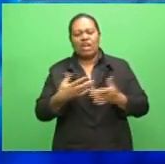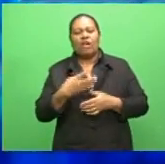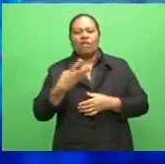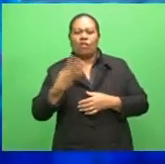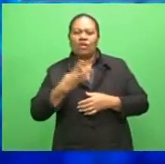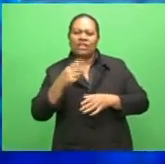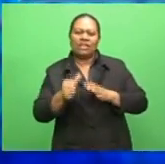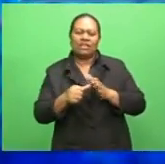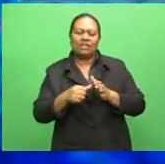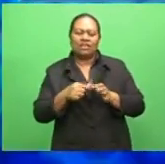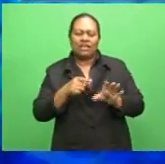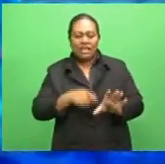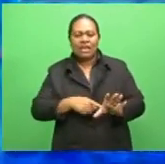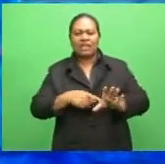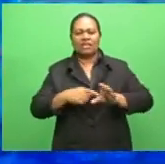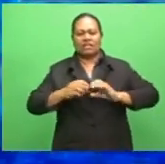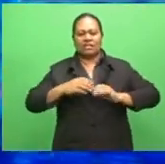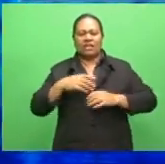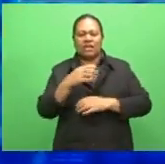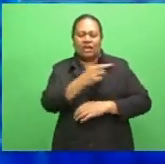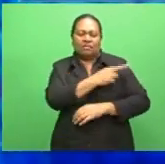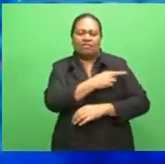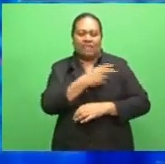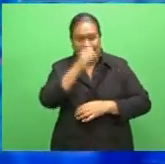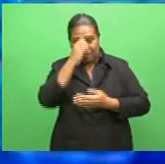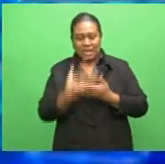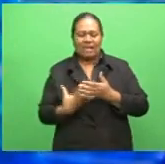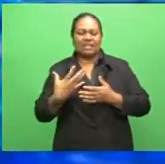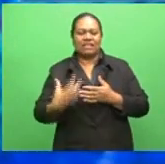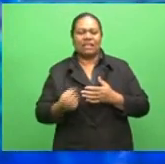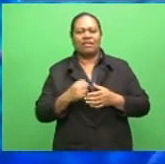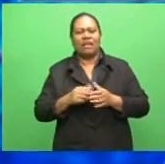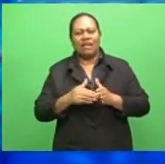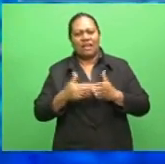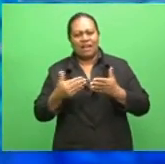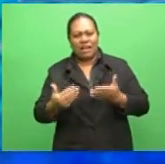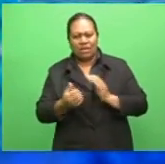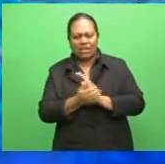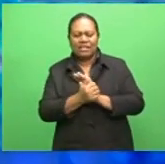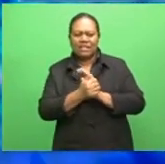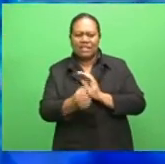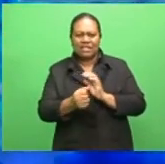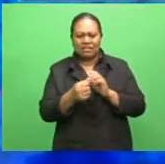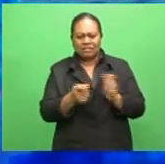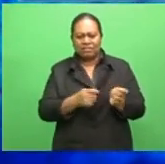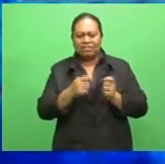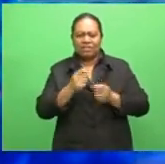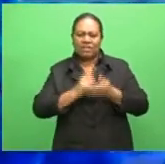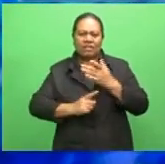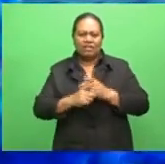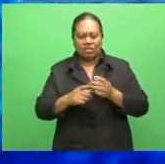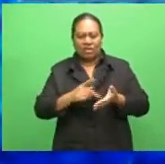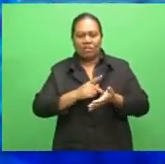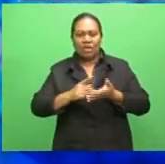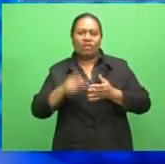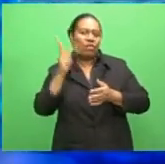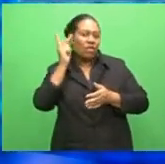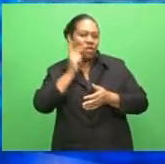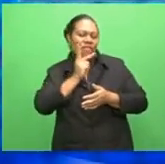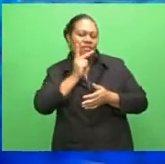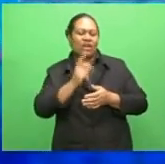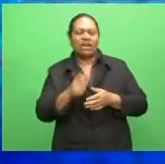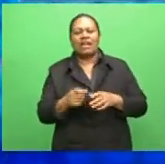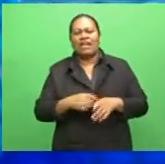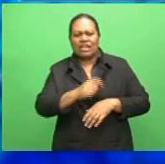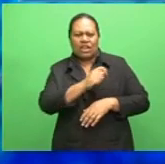in the telecommunications and ICT industry and has been instrumental in the transformation journey to position Vodafone as a trusted